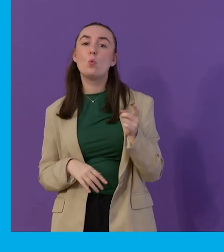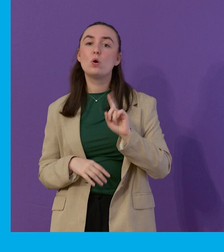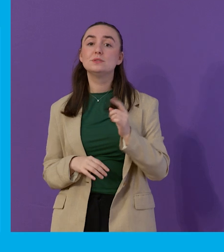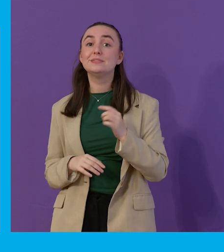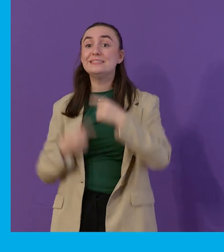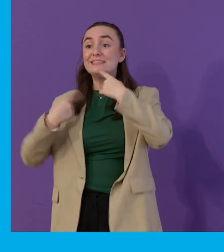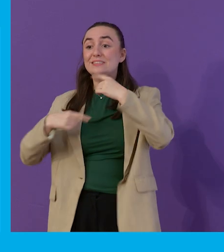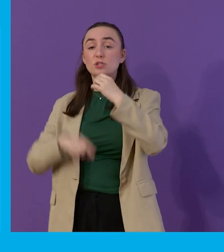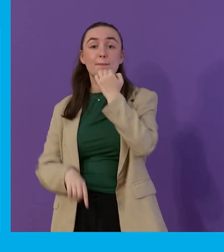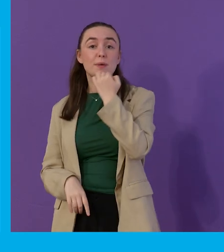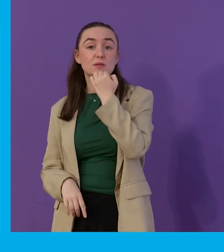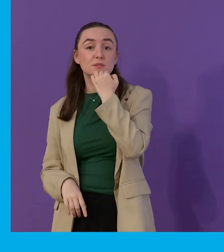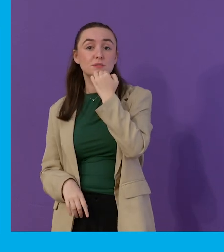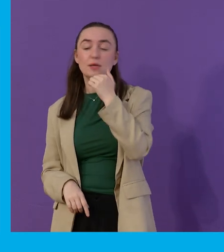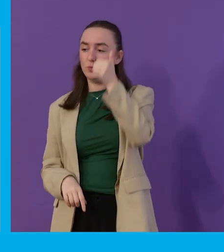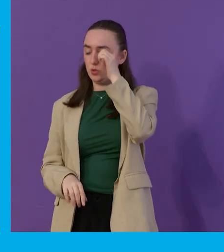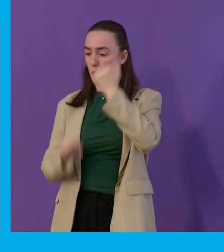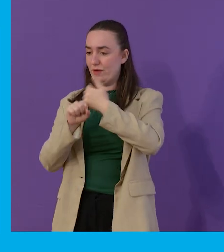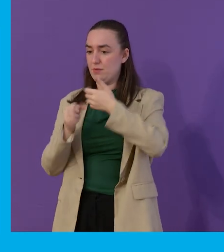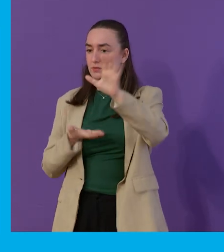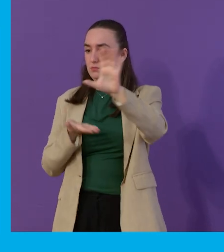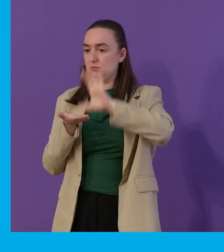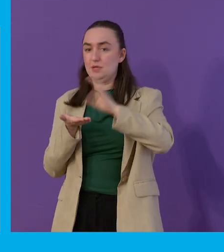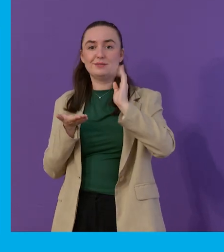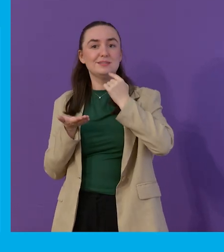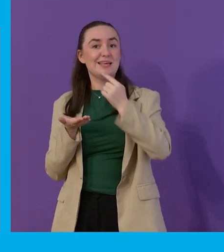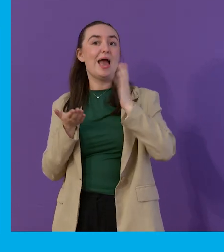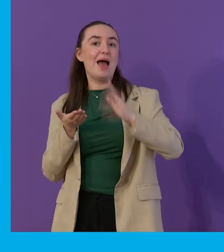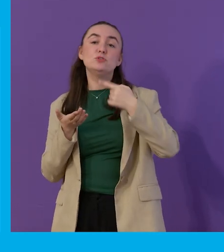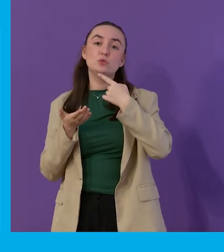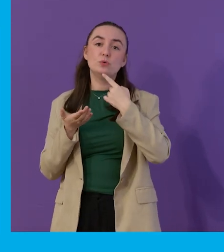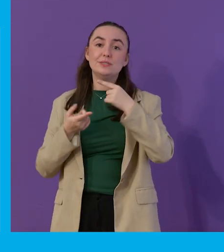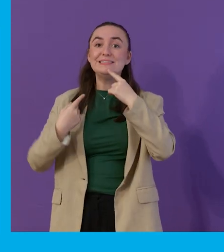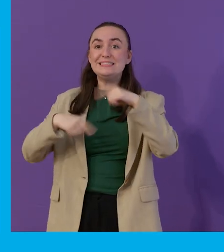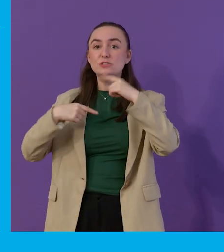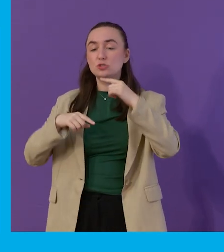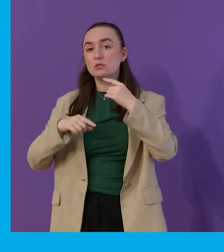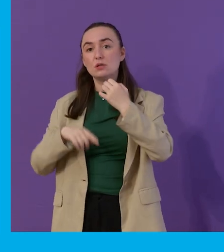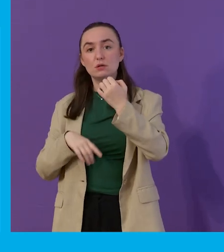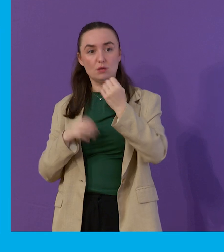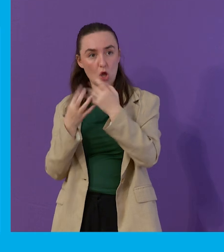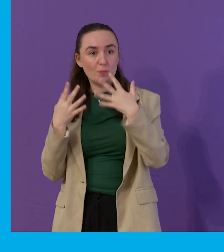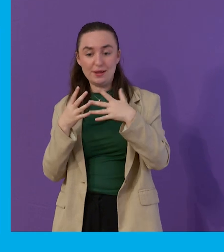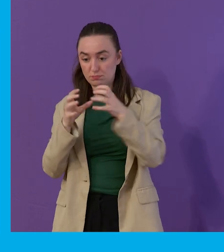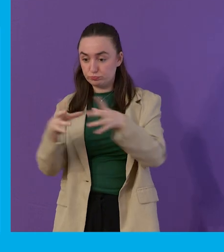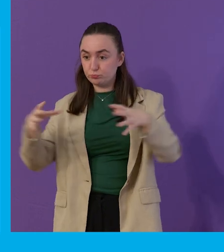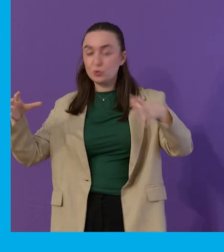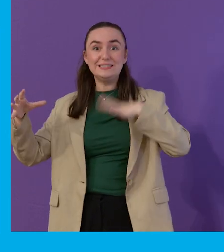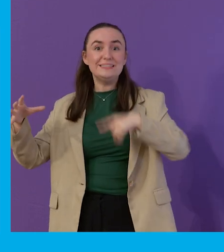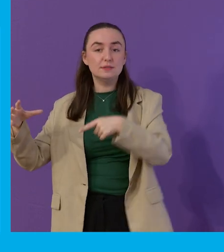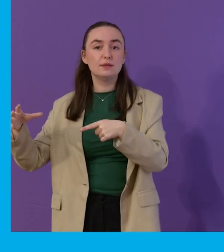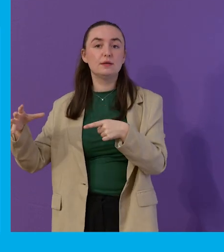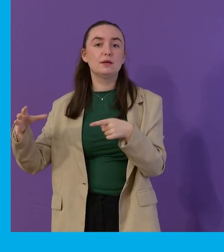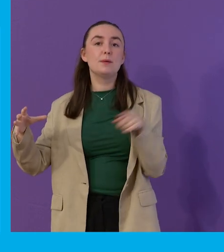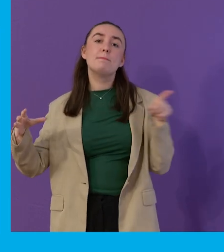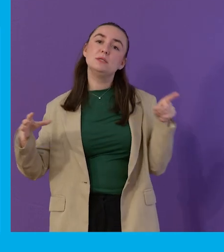local government receiving funding that it has to spend on boosting teacher numbers. Now, there are places, quite large parts of Scotland, where pupil